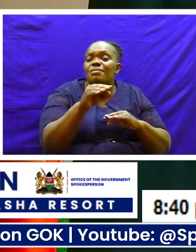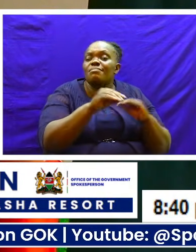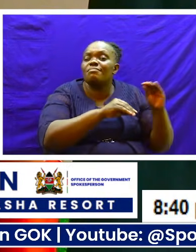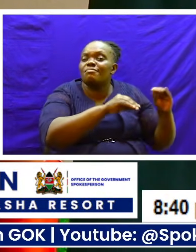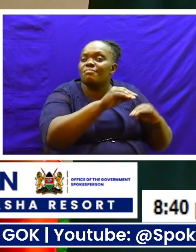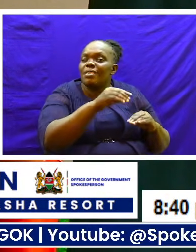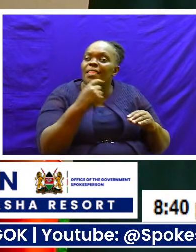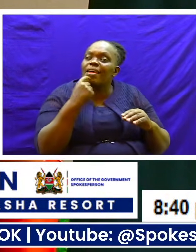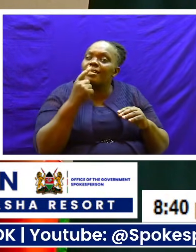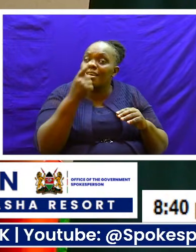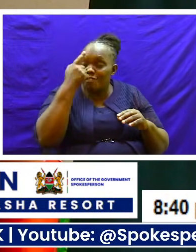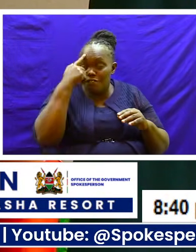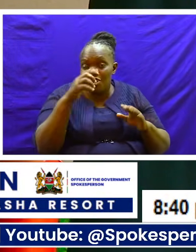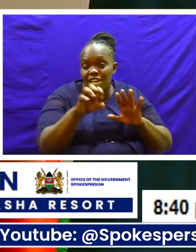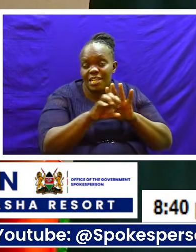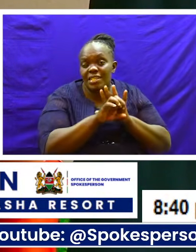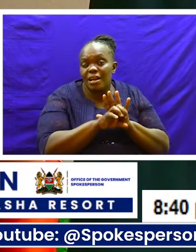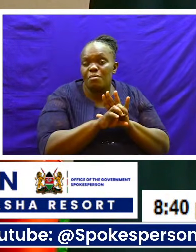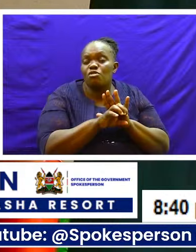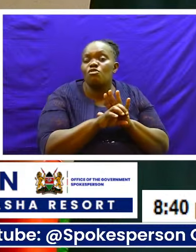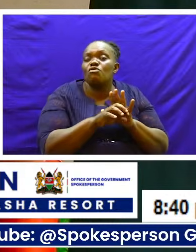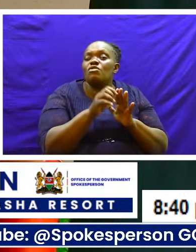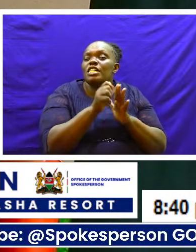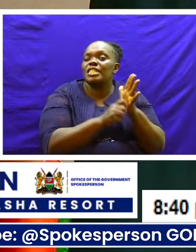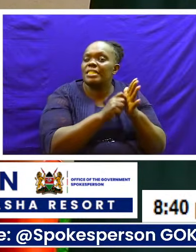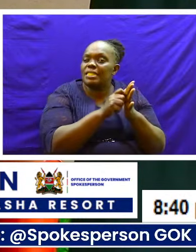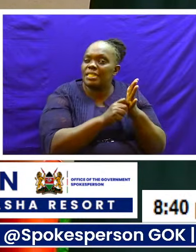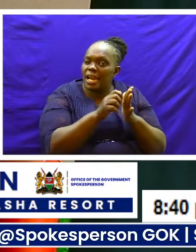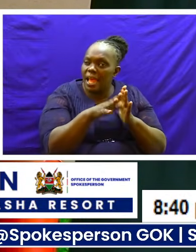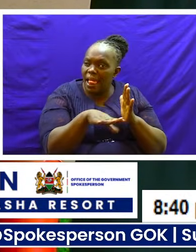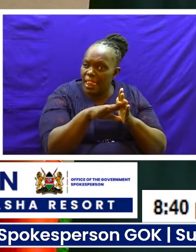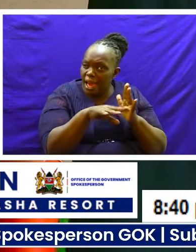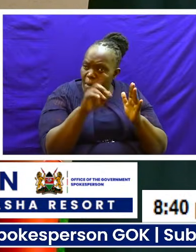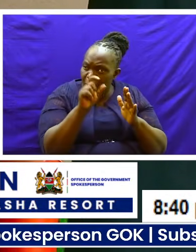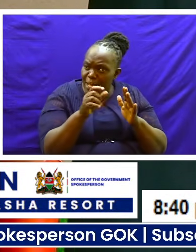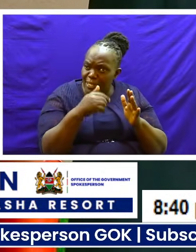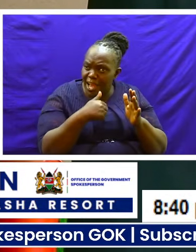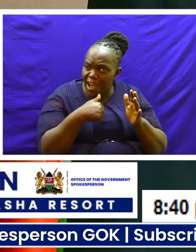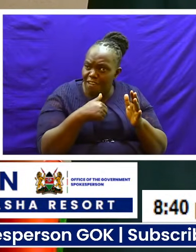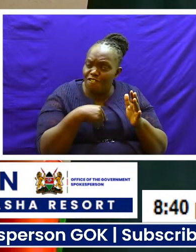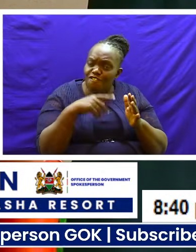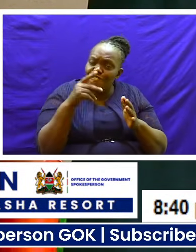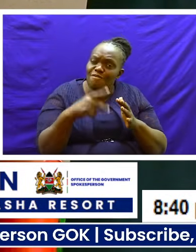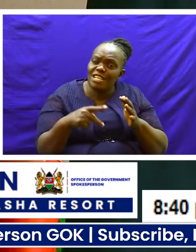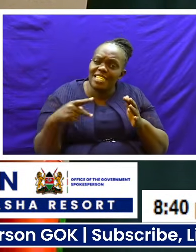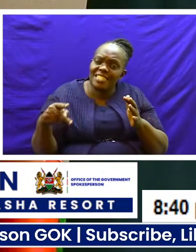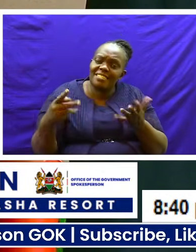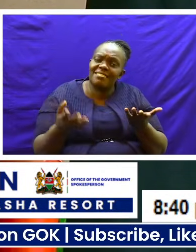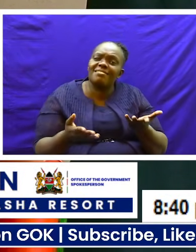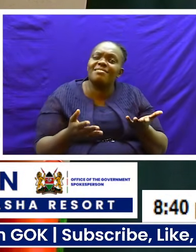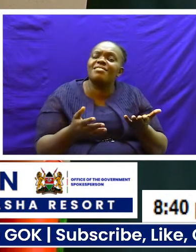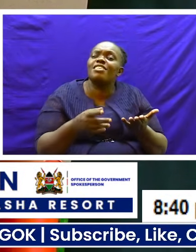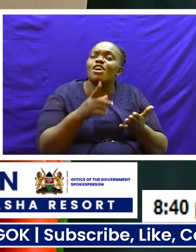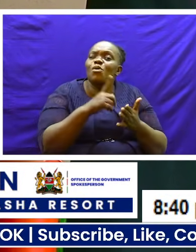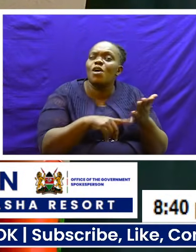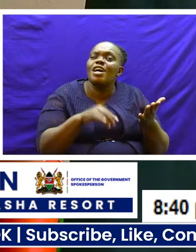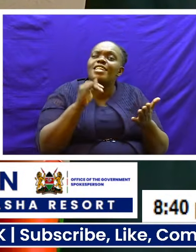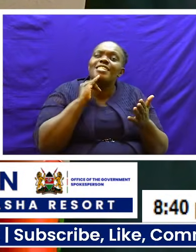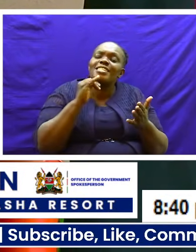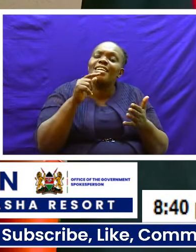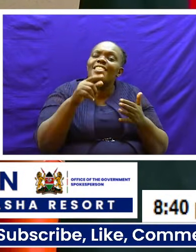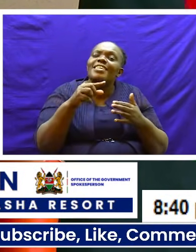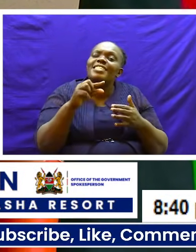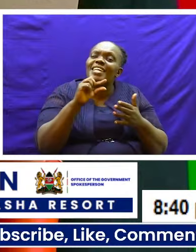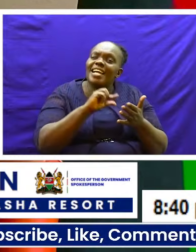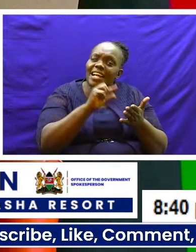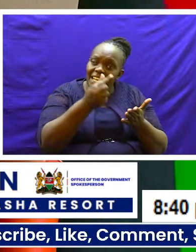they say, for example, for engineering, you must have physics. So what is that grade